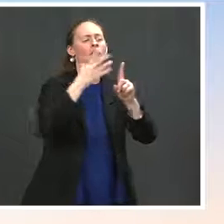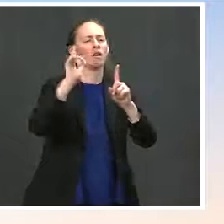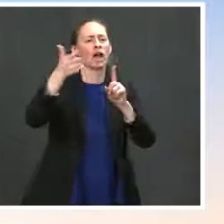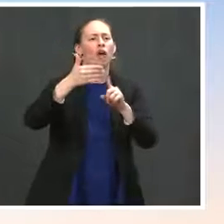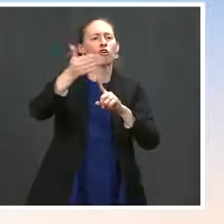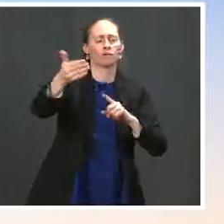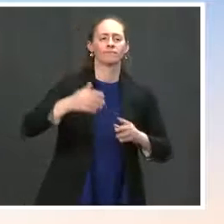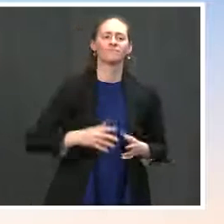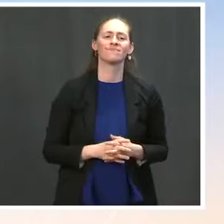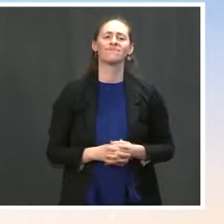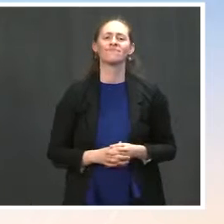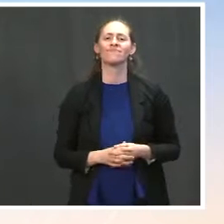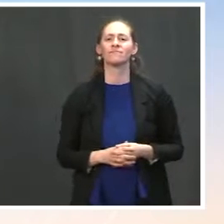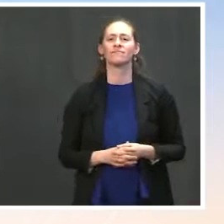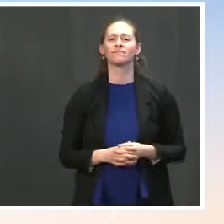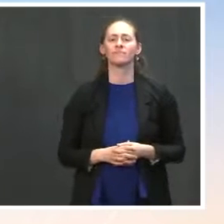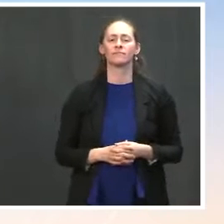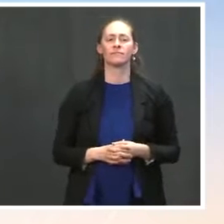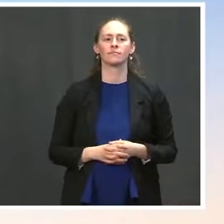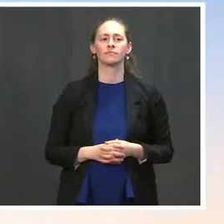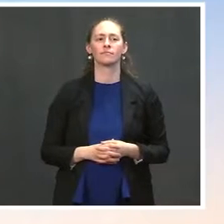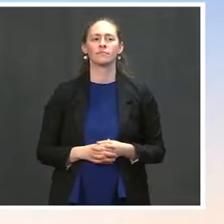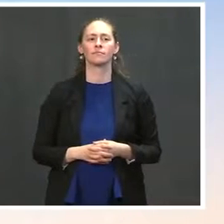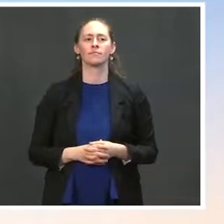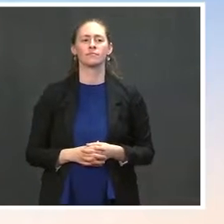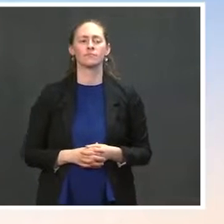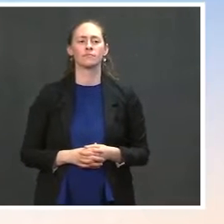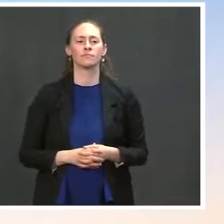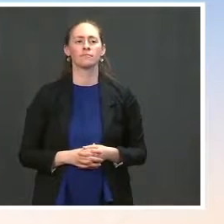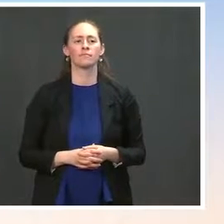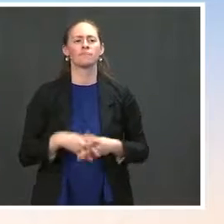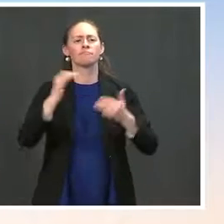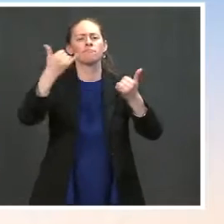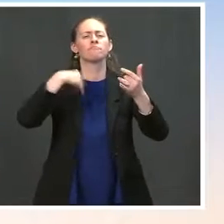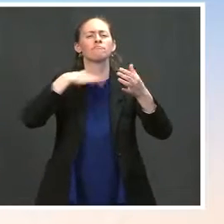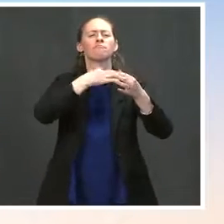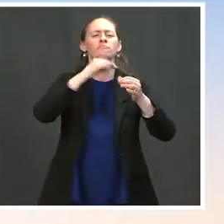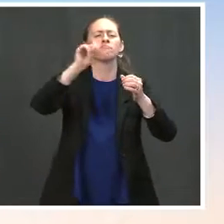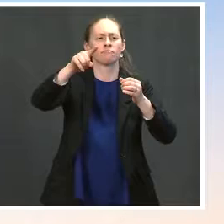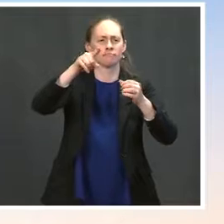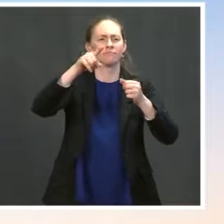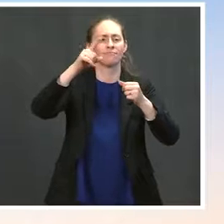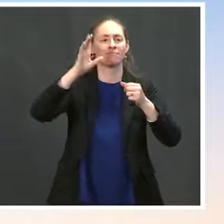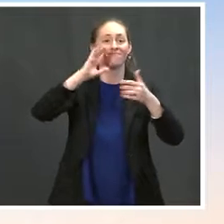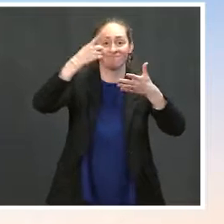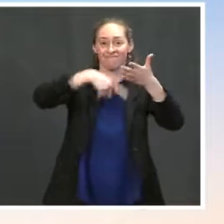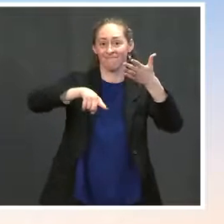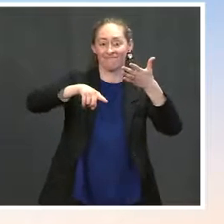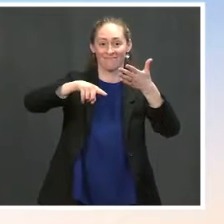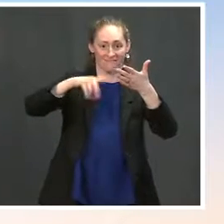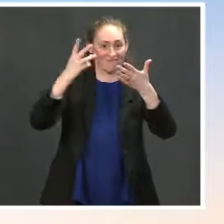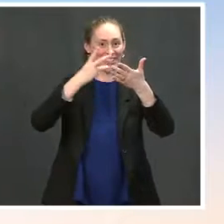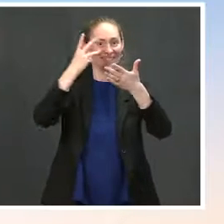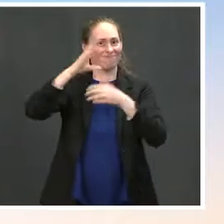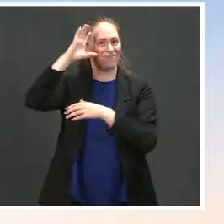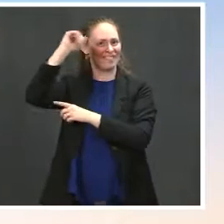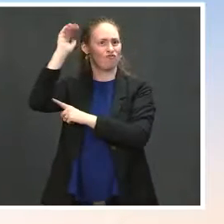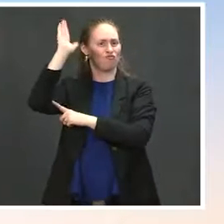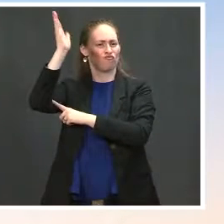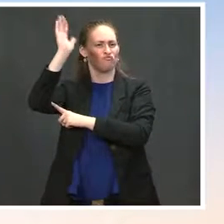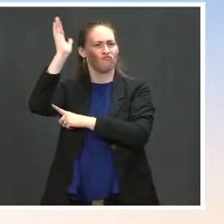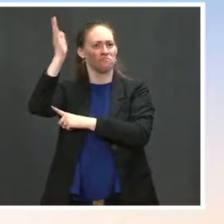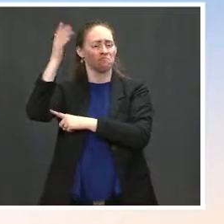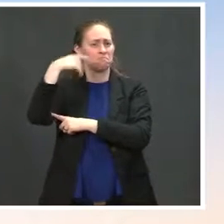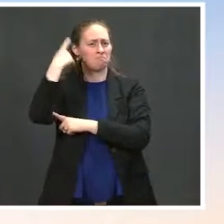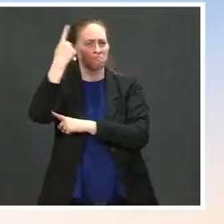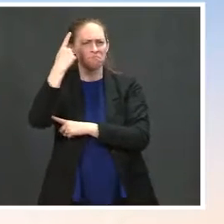you. Go ahead. Thank you. So it's a question related to the president's upcoming speech on Wednesday. I'm wondering if you could talk a little bit about why